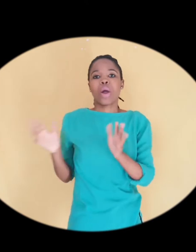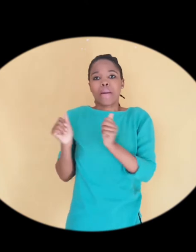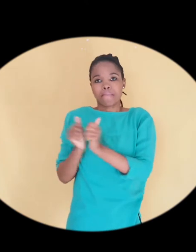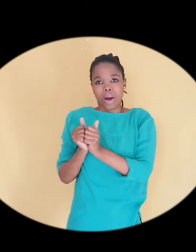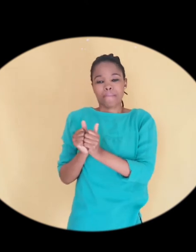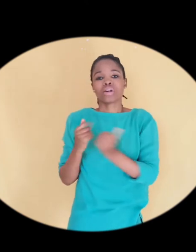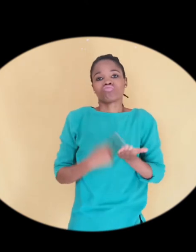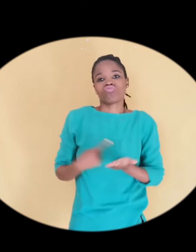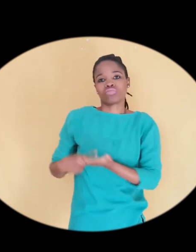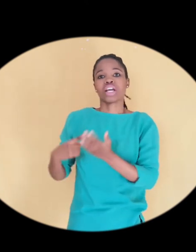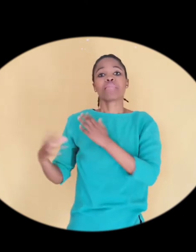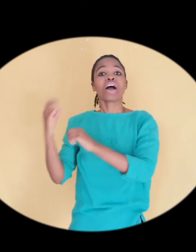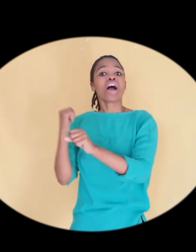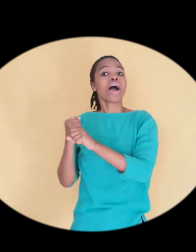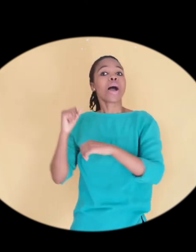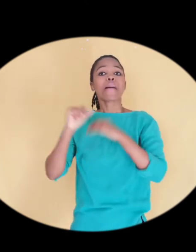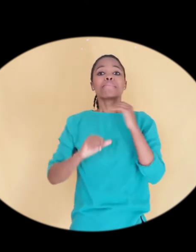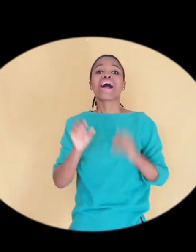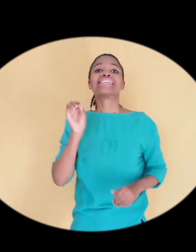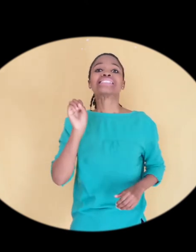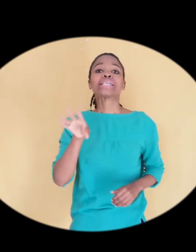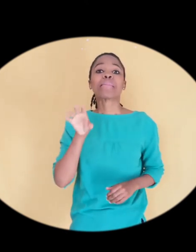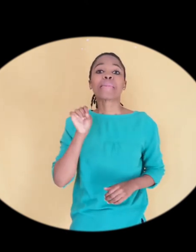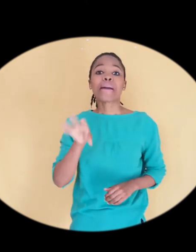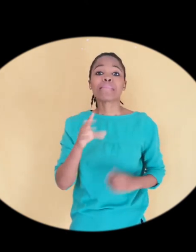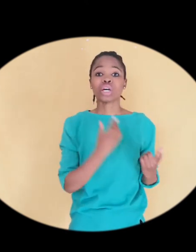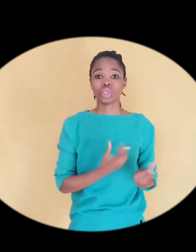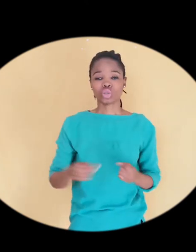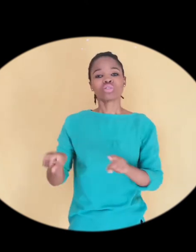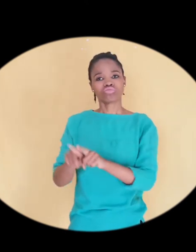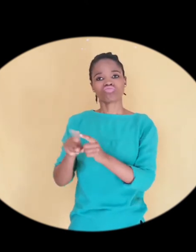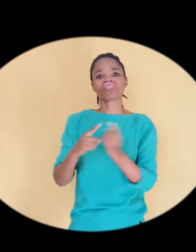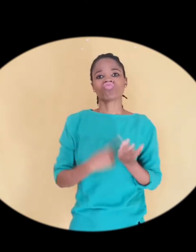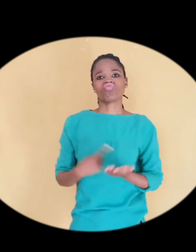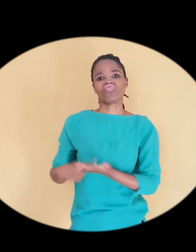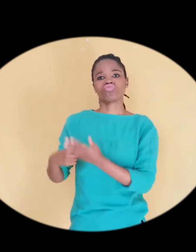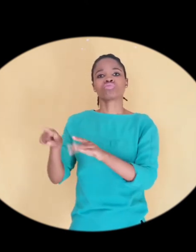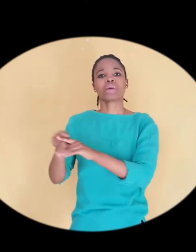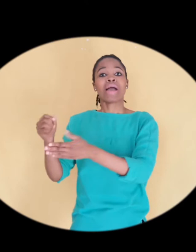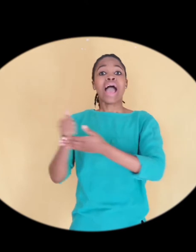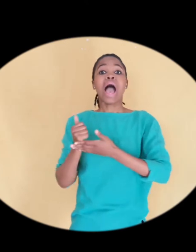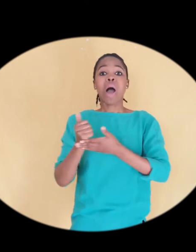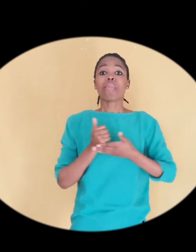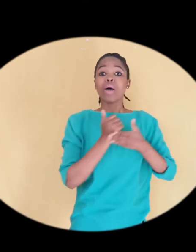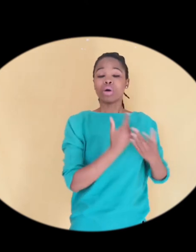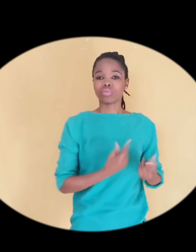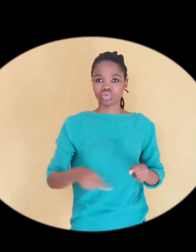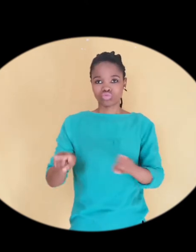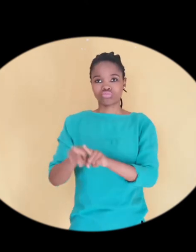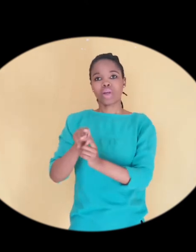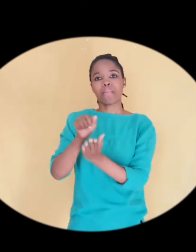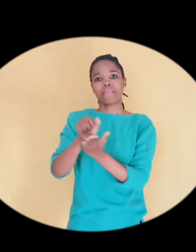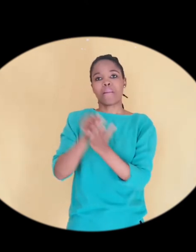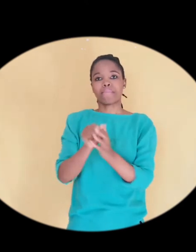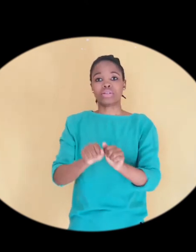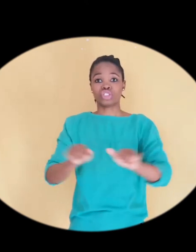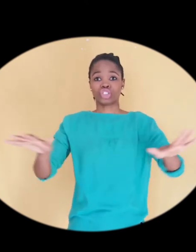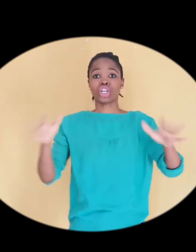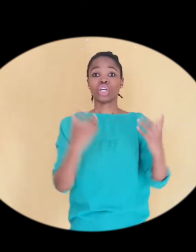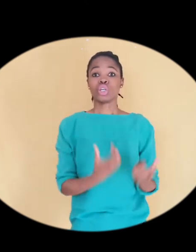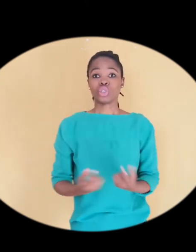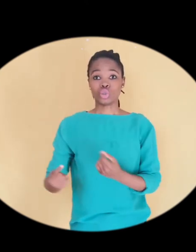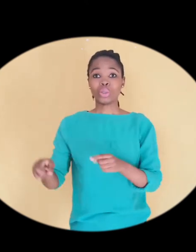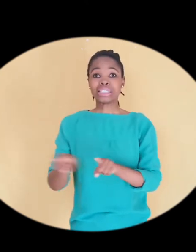together. So that was last year in September. We did the things. She was going to be my publisher. She paid